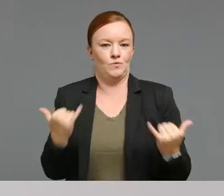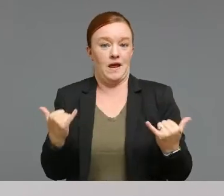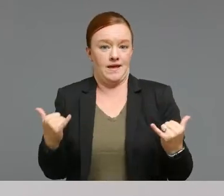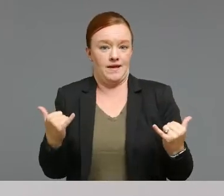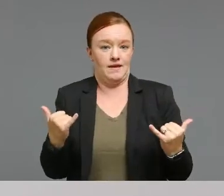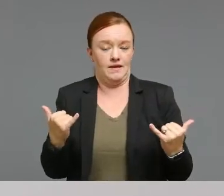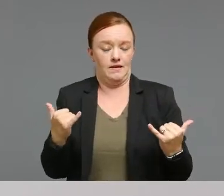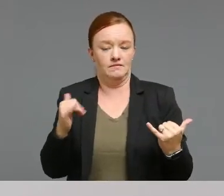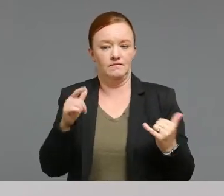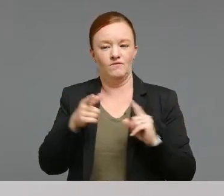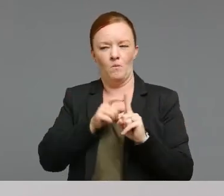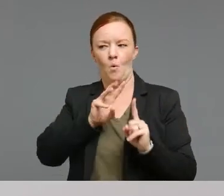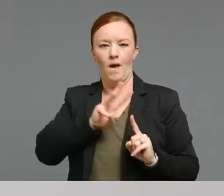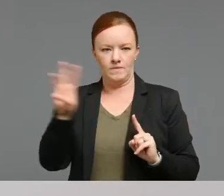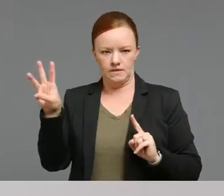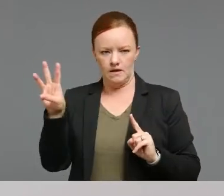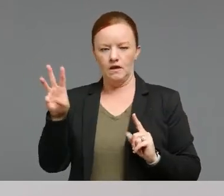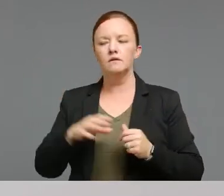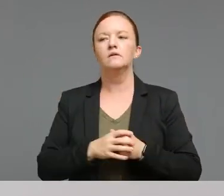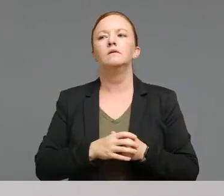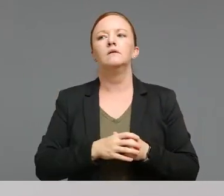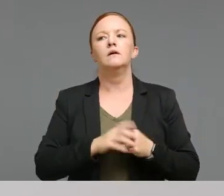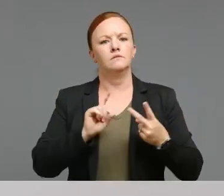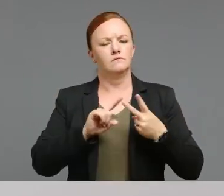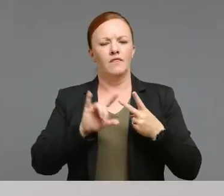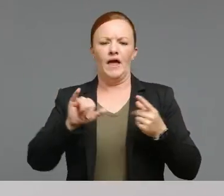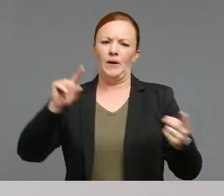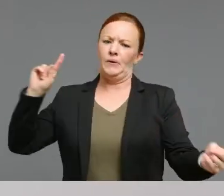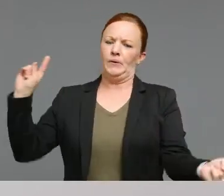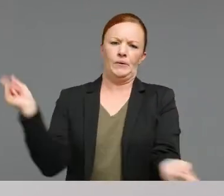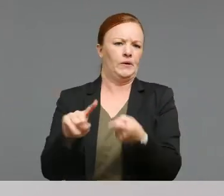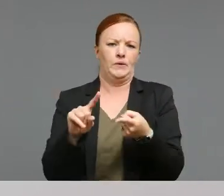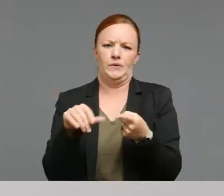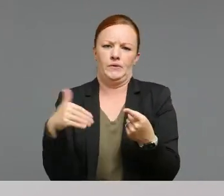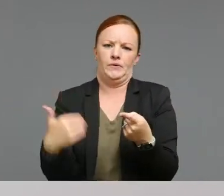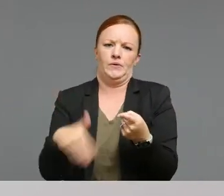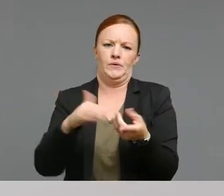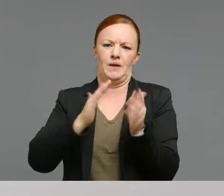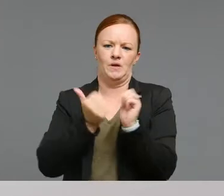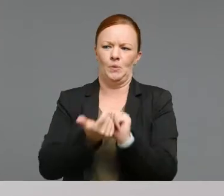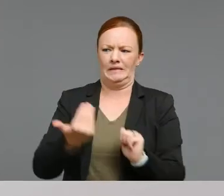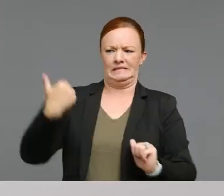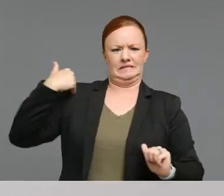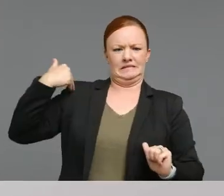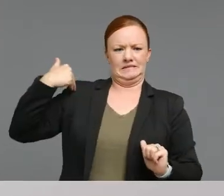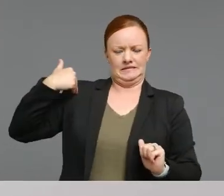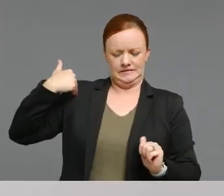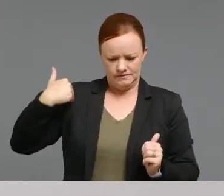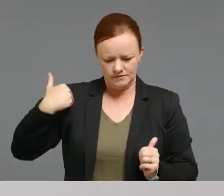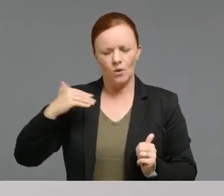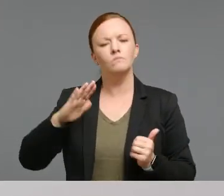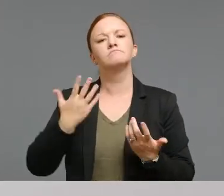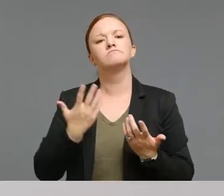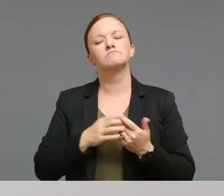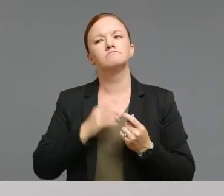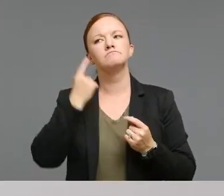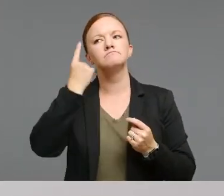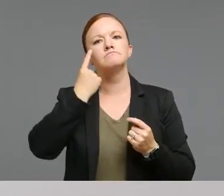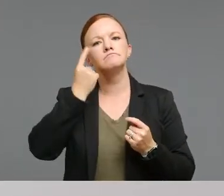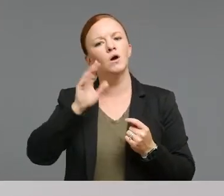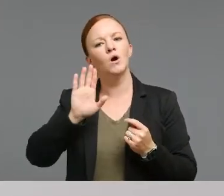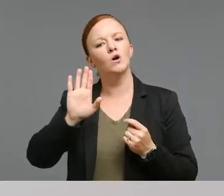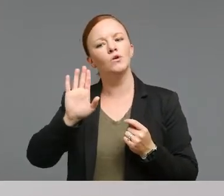dashboard. Obviously, that's way down from where we were before. So where do you believe